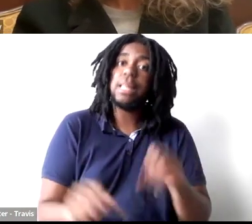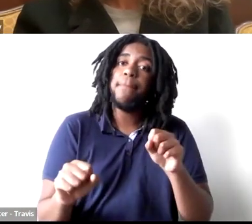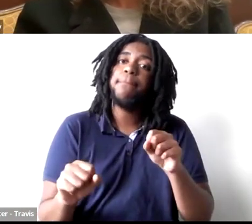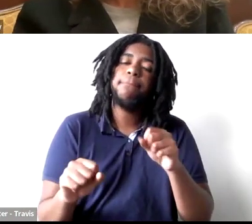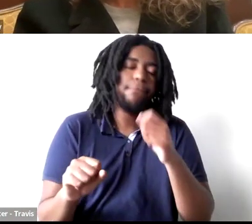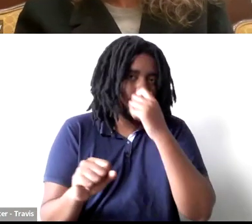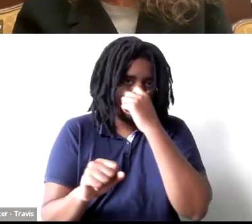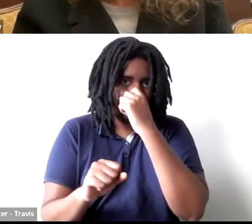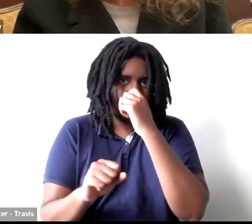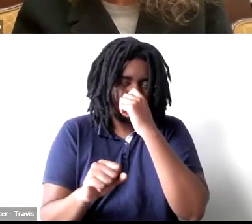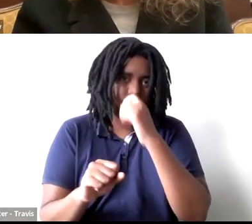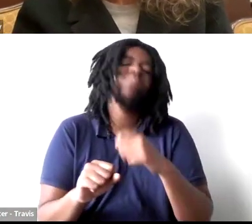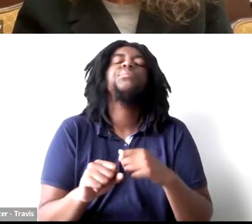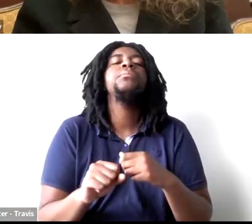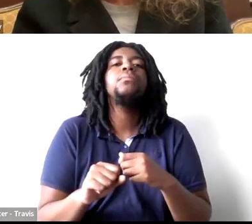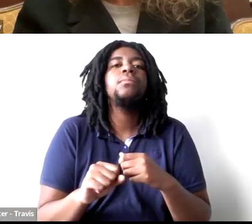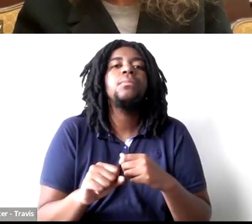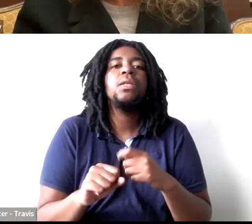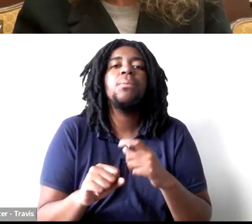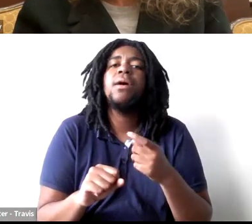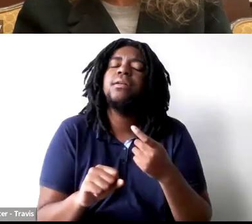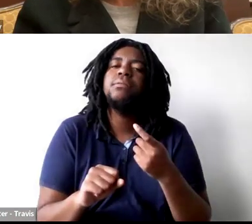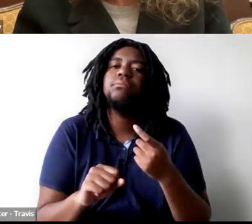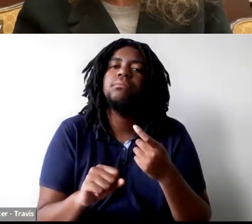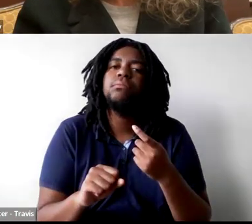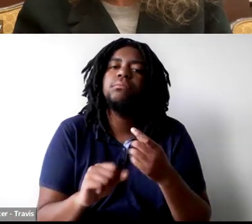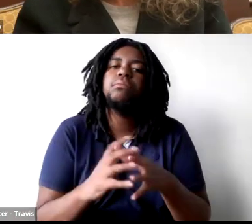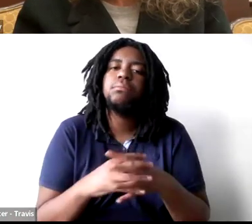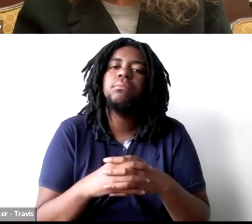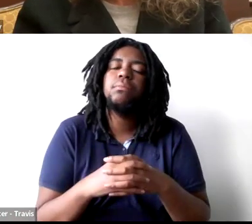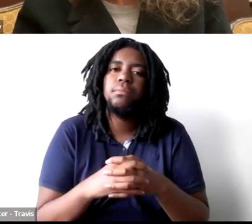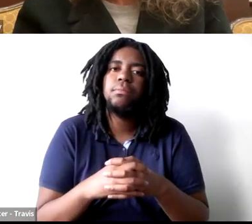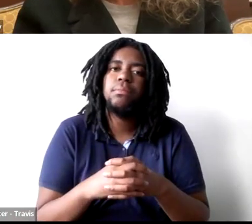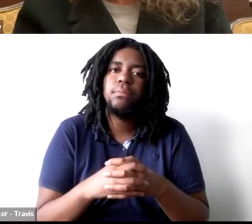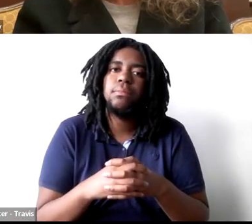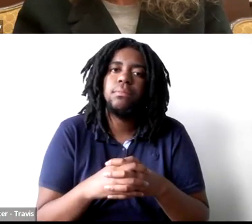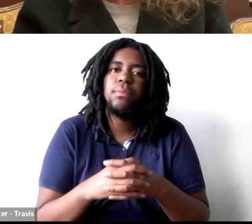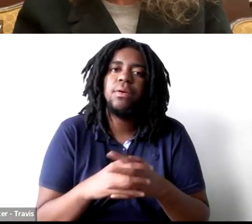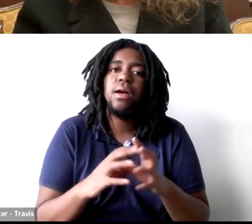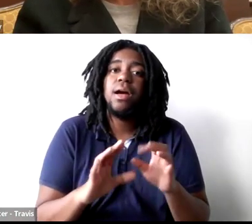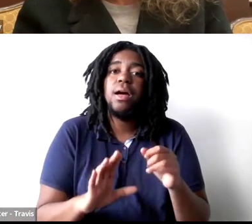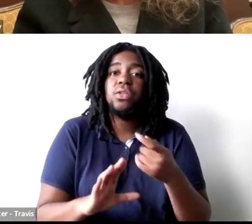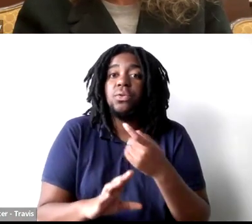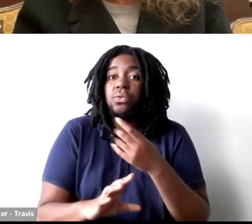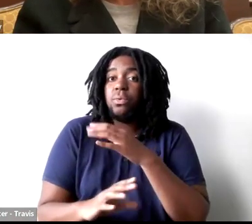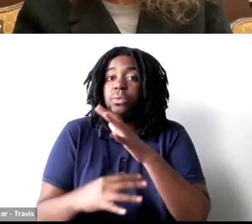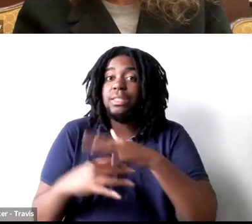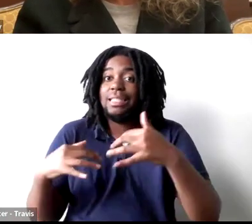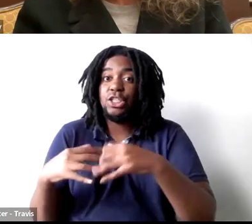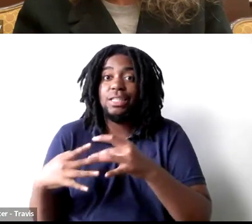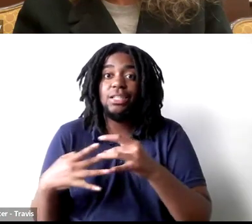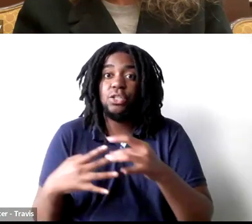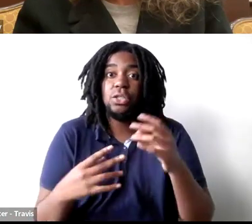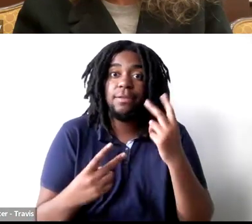if the silhouettes were cut of these chieftains, and if so, where those are and who cut them?